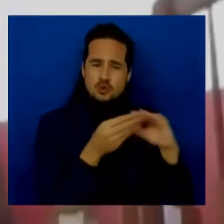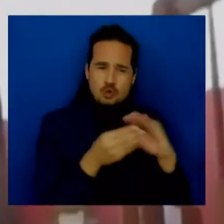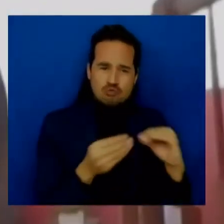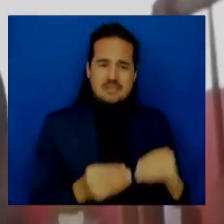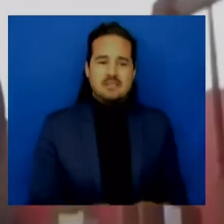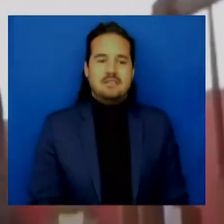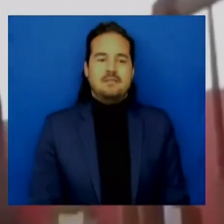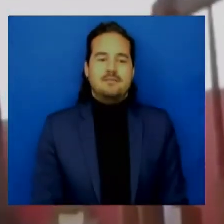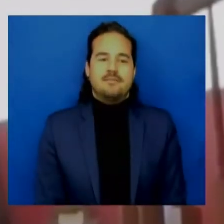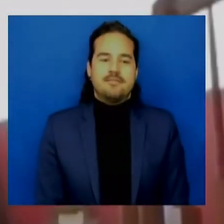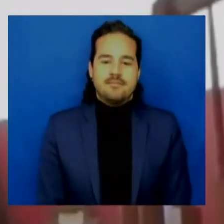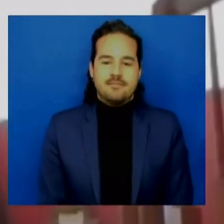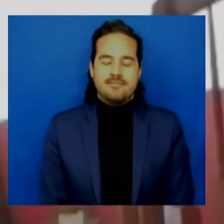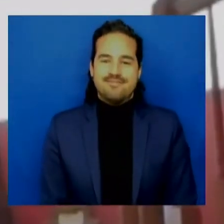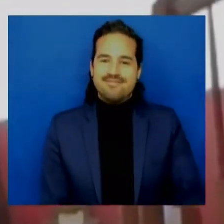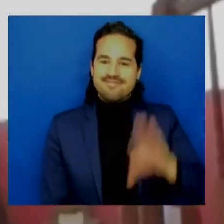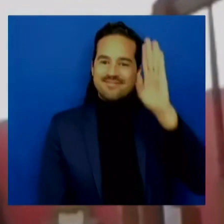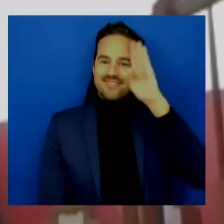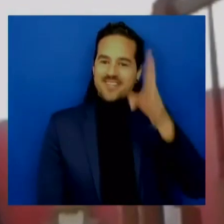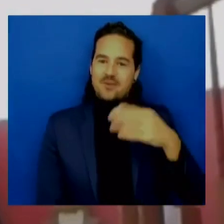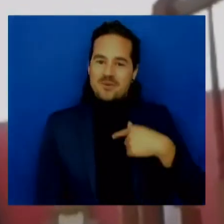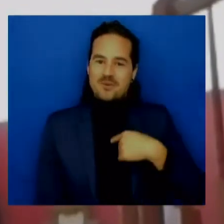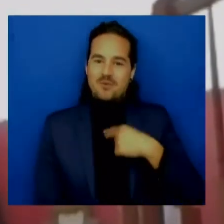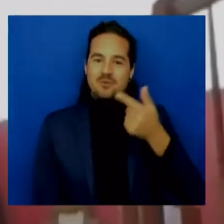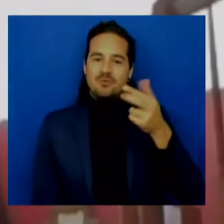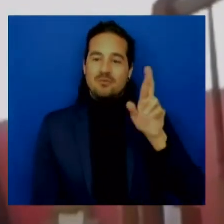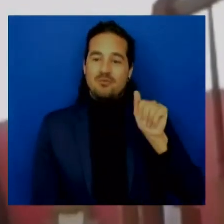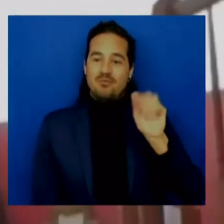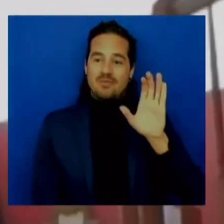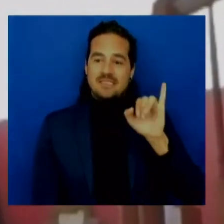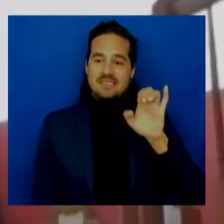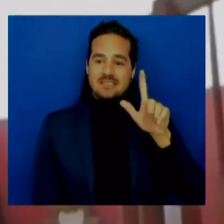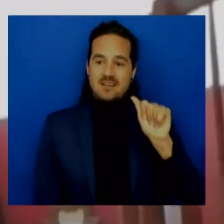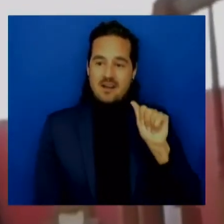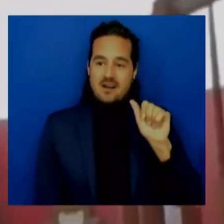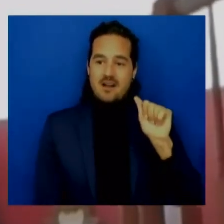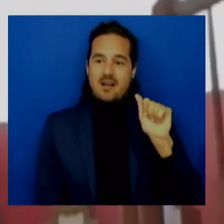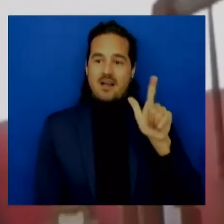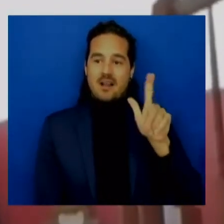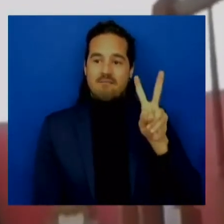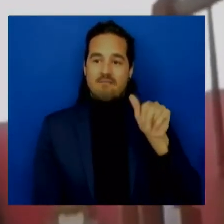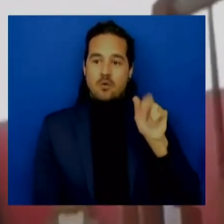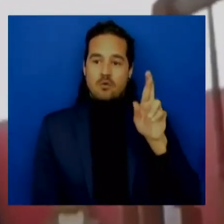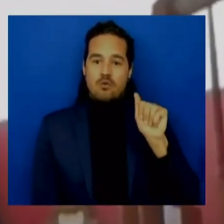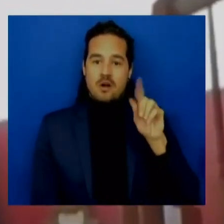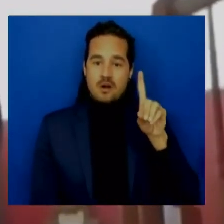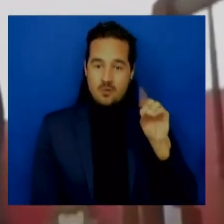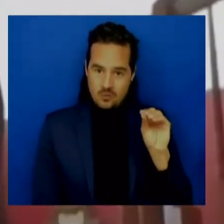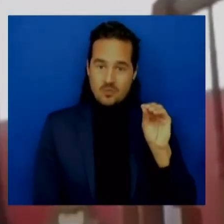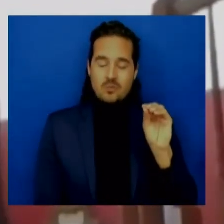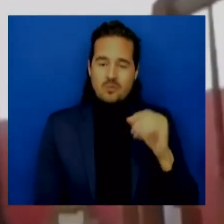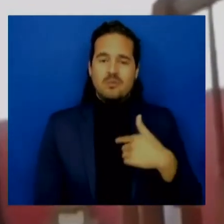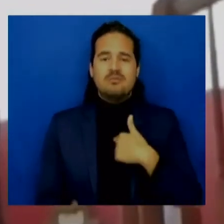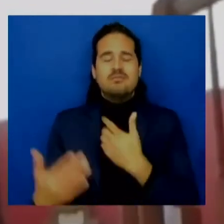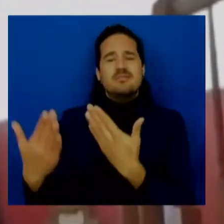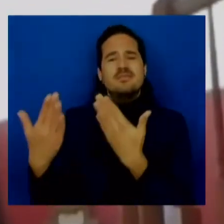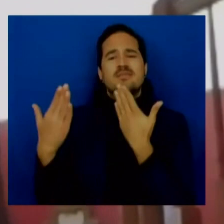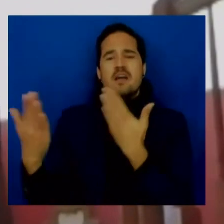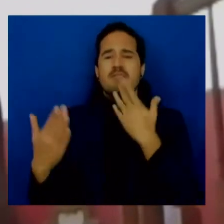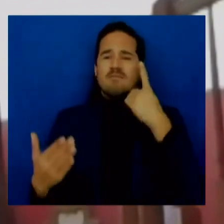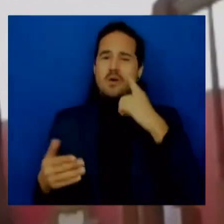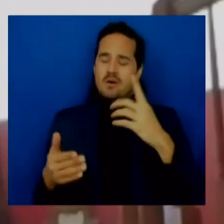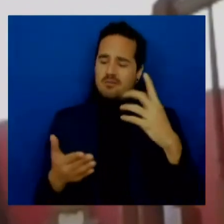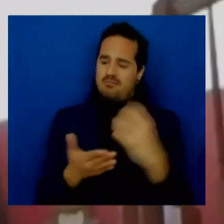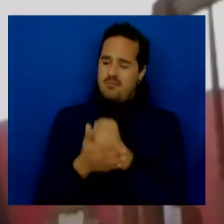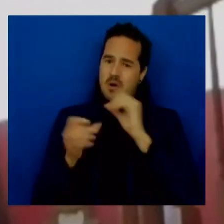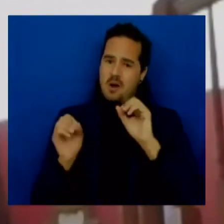My name is Graciela. Thank you, Governor Nation, to invite me to share my story. We